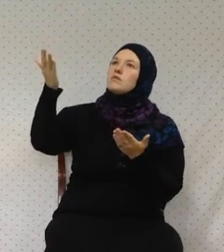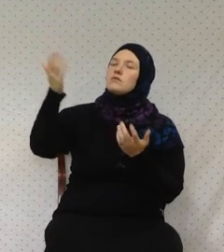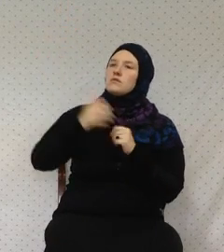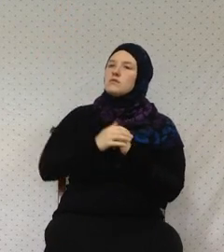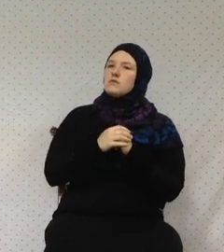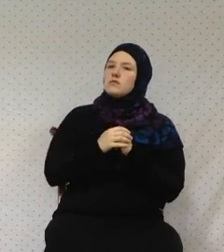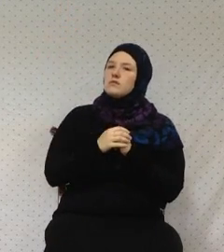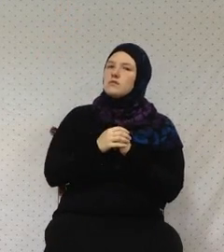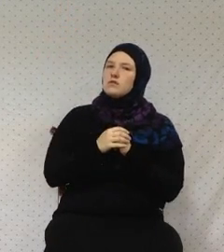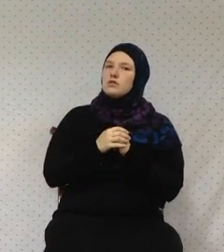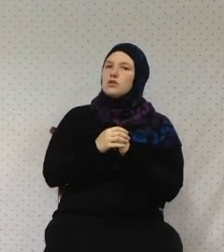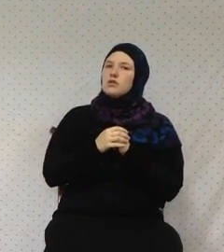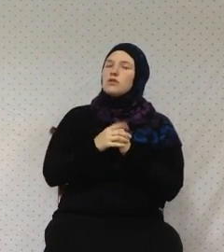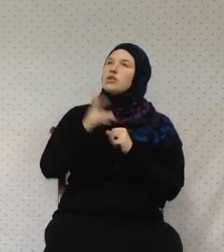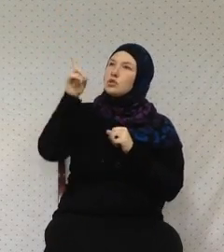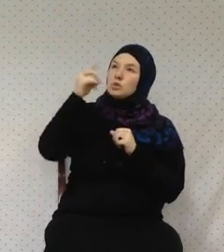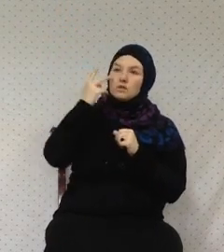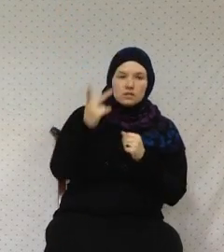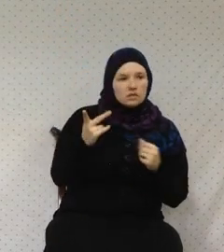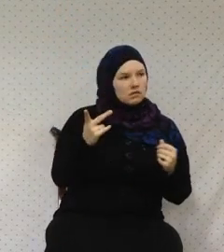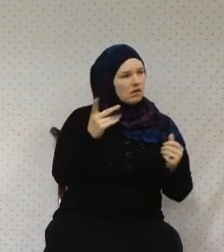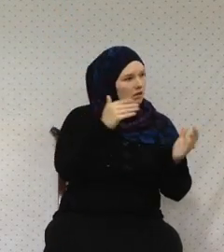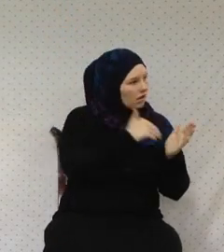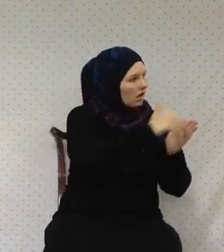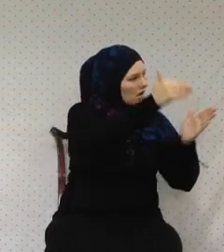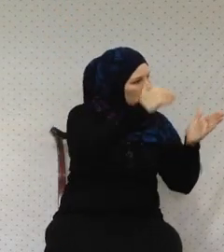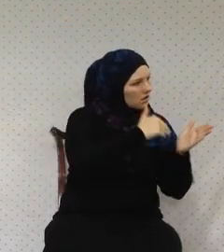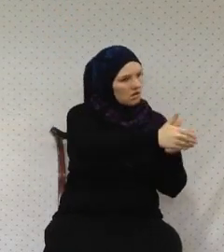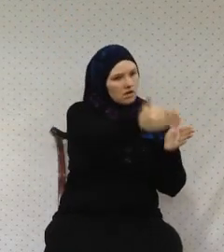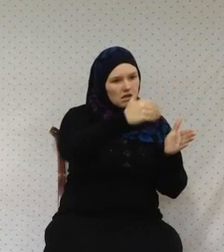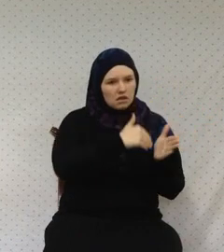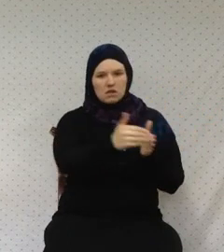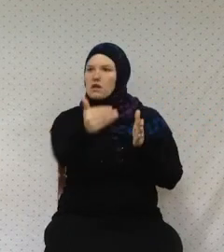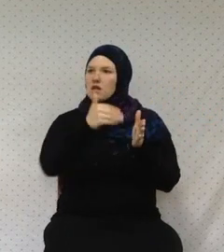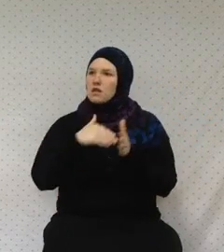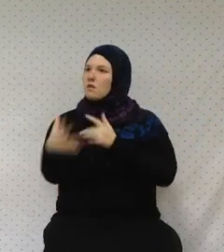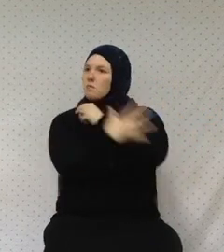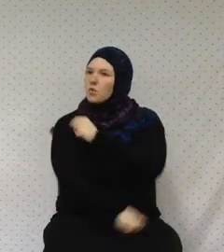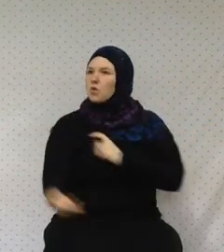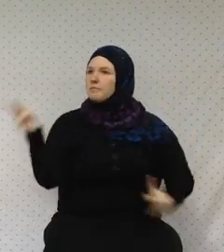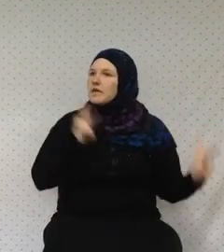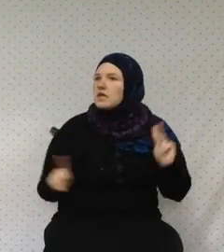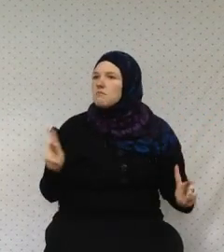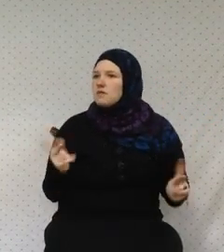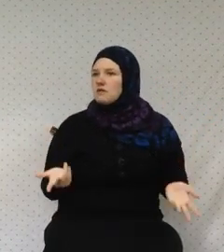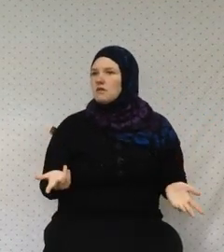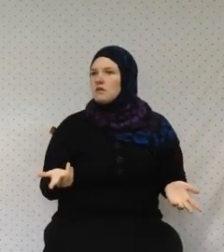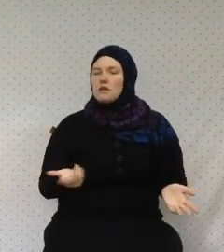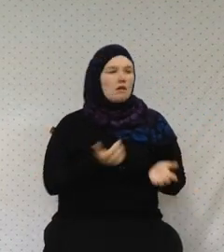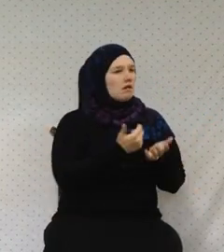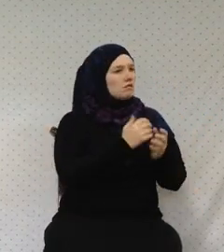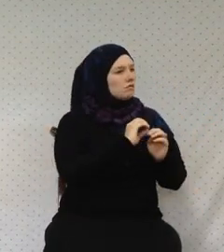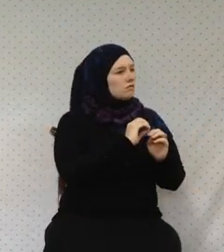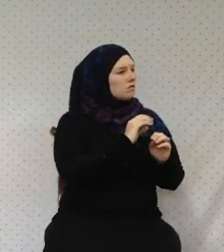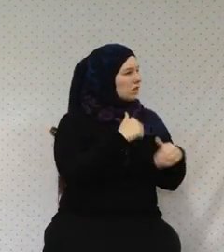you see those thousands upon thousands and tens of thousands of poor people, helpless